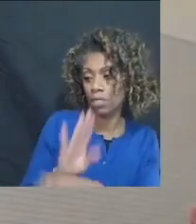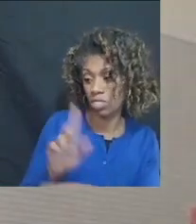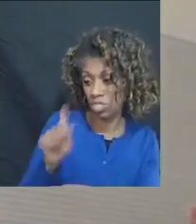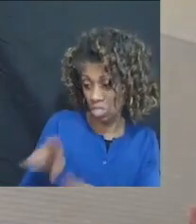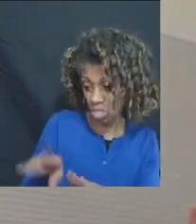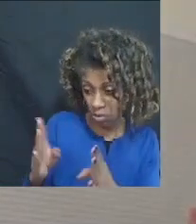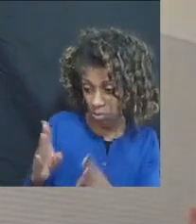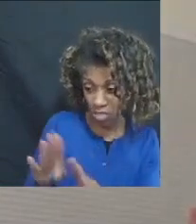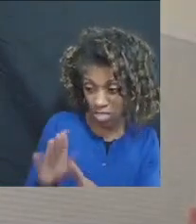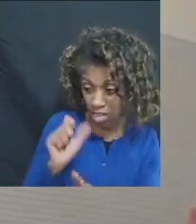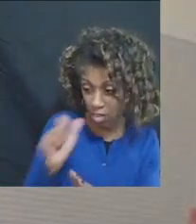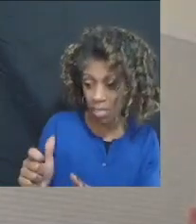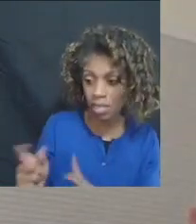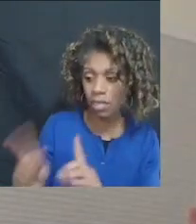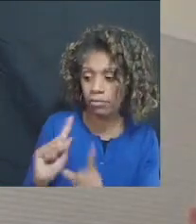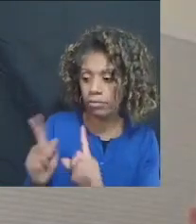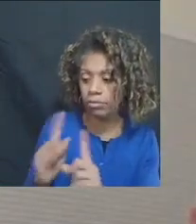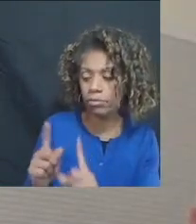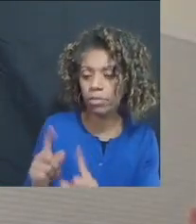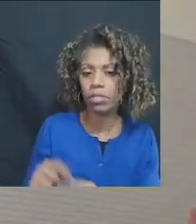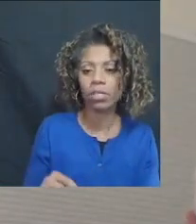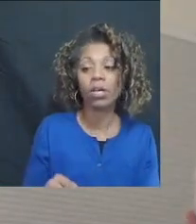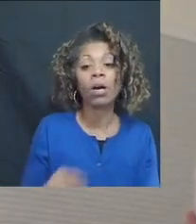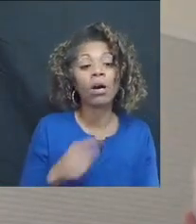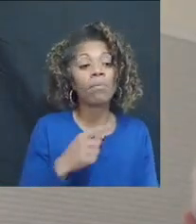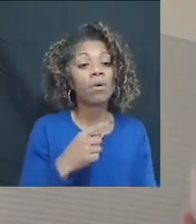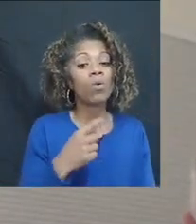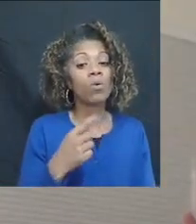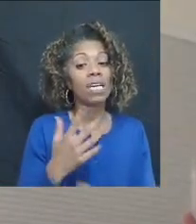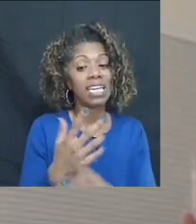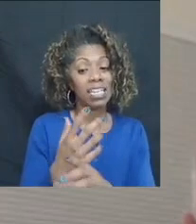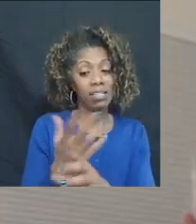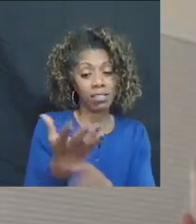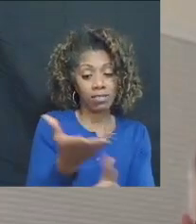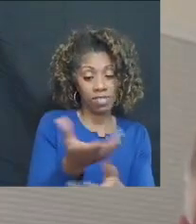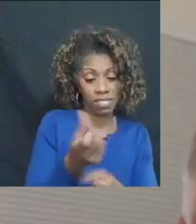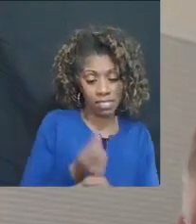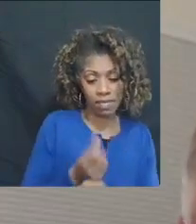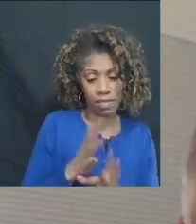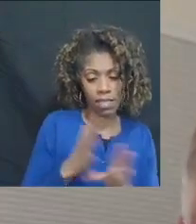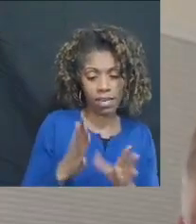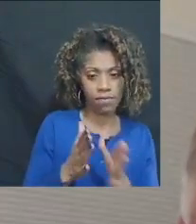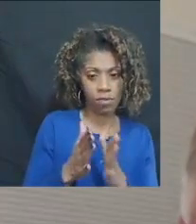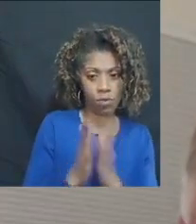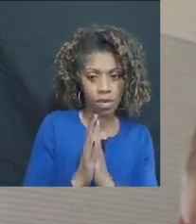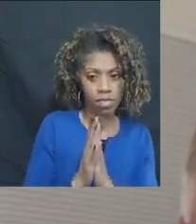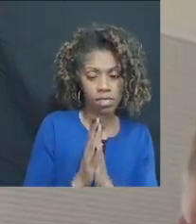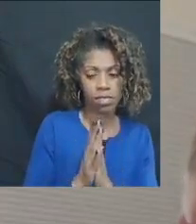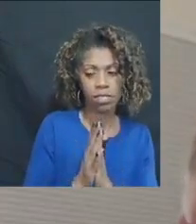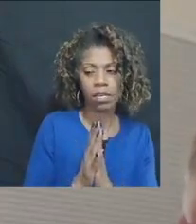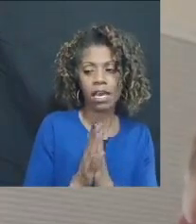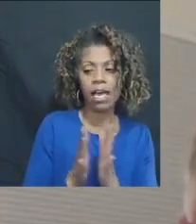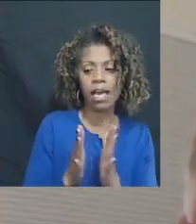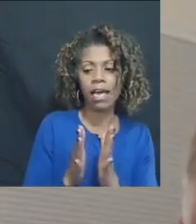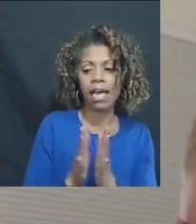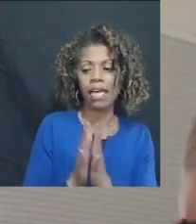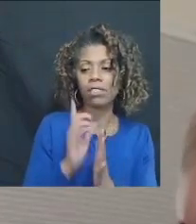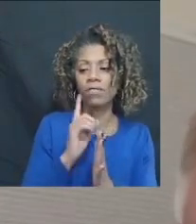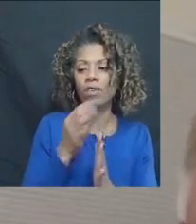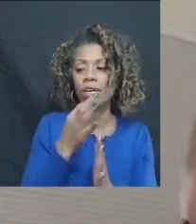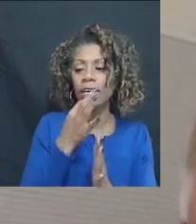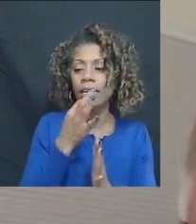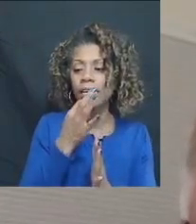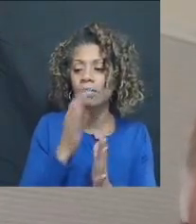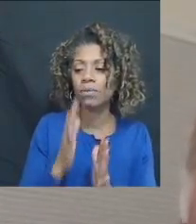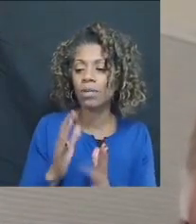we get a lot of requests from our health departments regarding either personnel that they need, expertise, sometimes it's equipment. I mean,